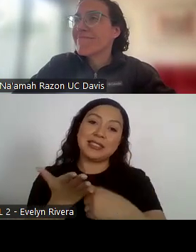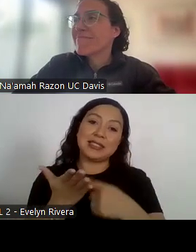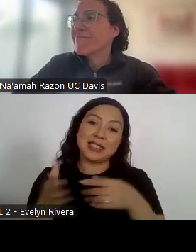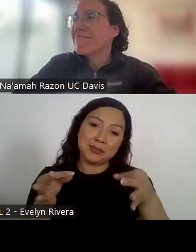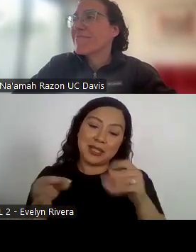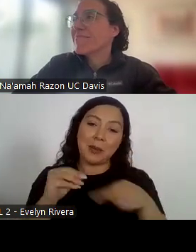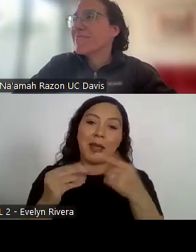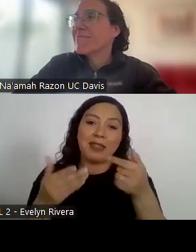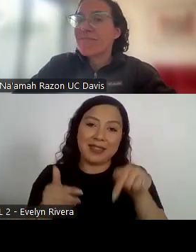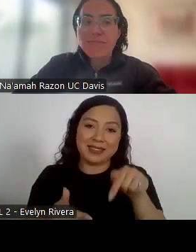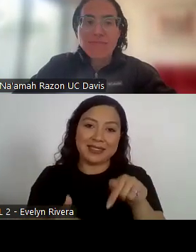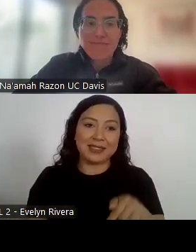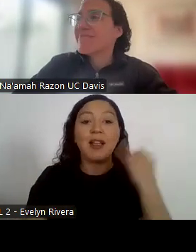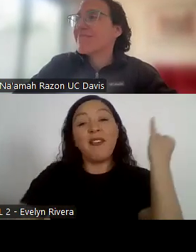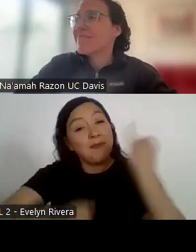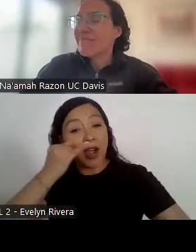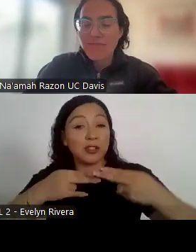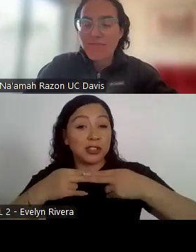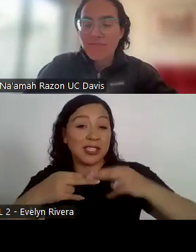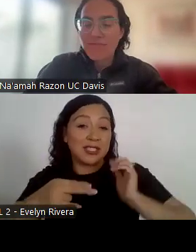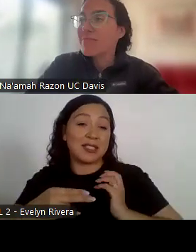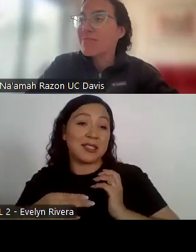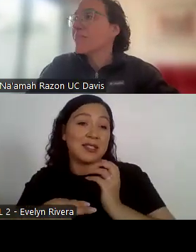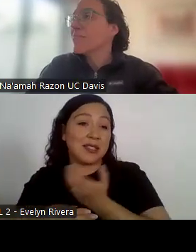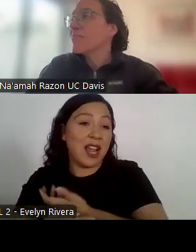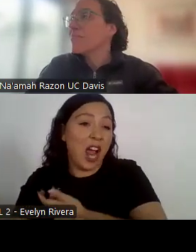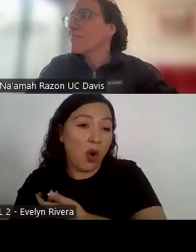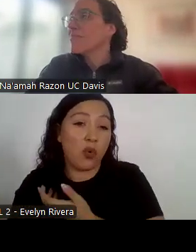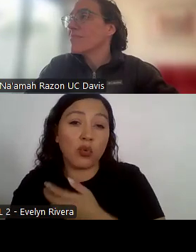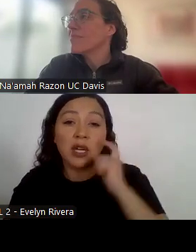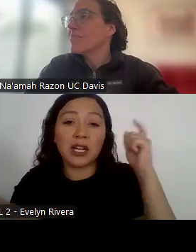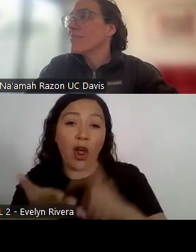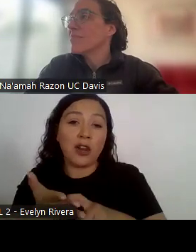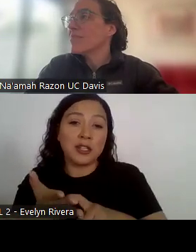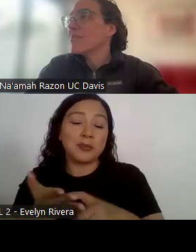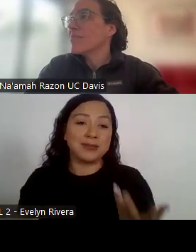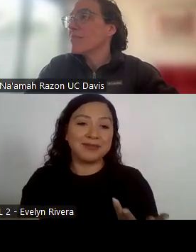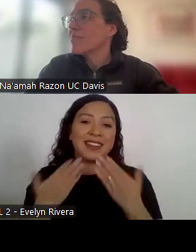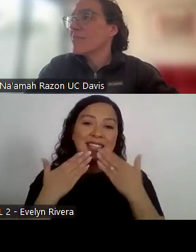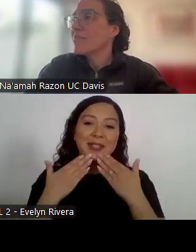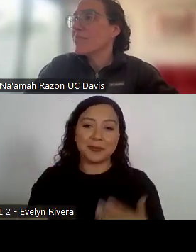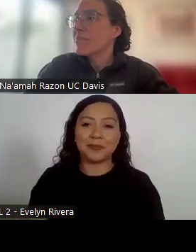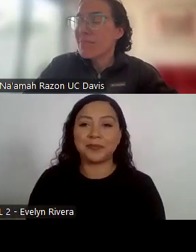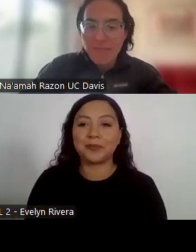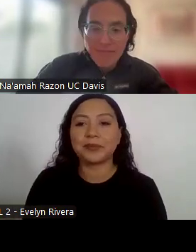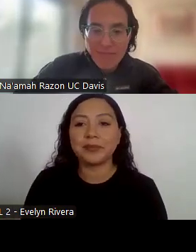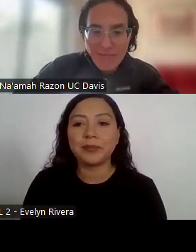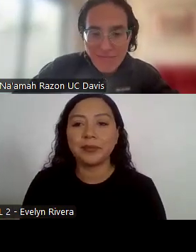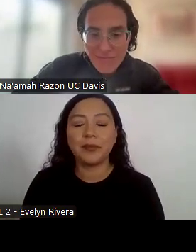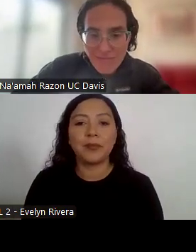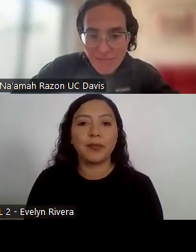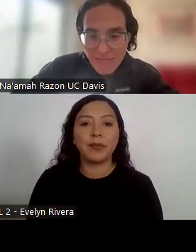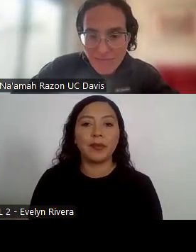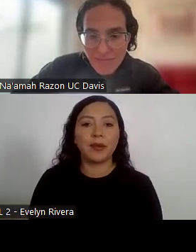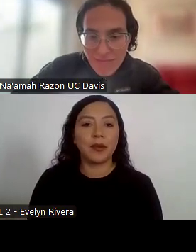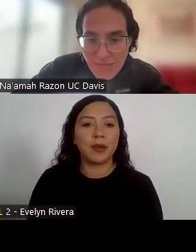the final slide, I think, is just our acknowledgements. Thank you. Great. Looks like we